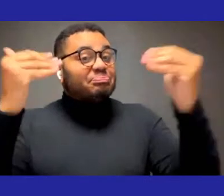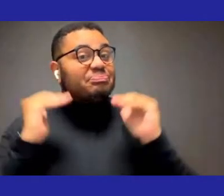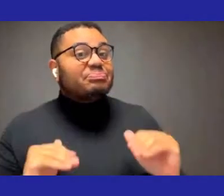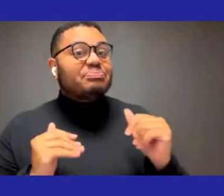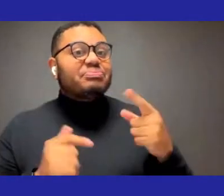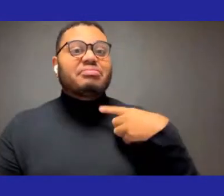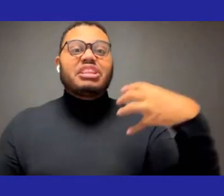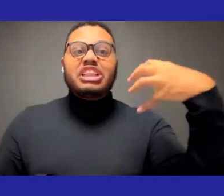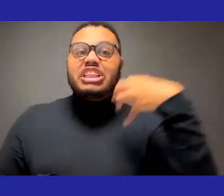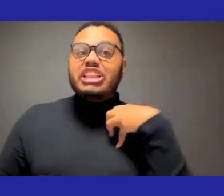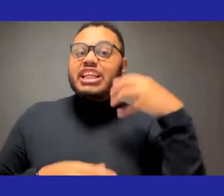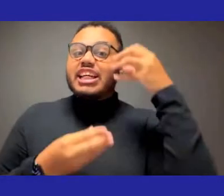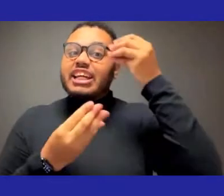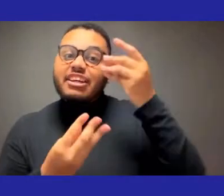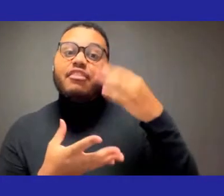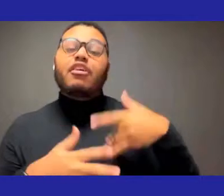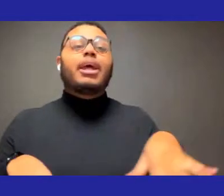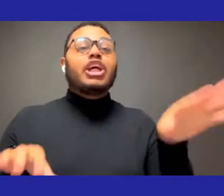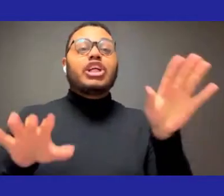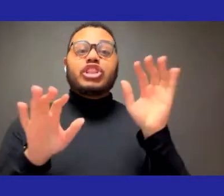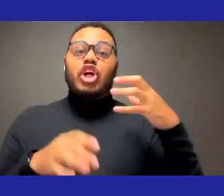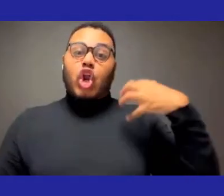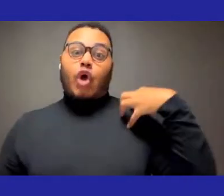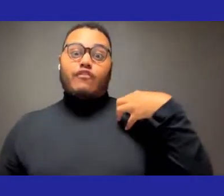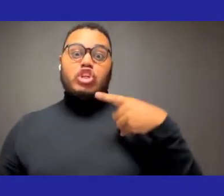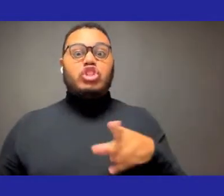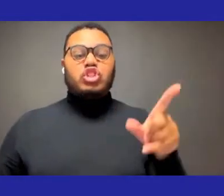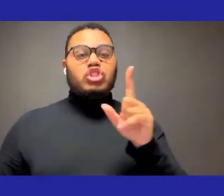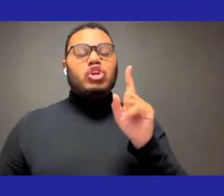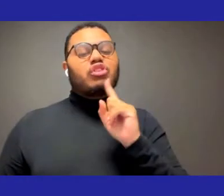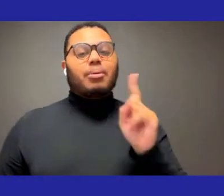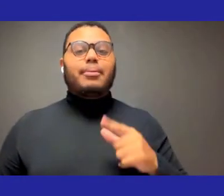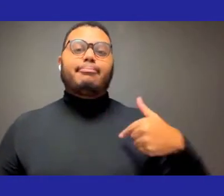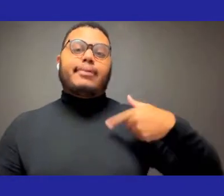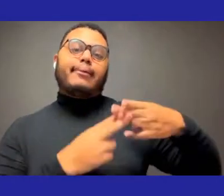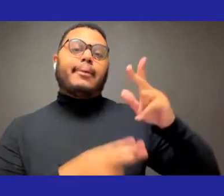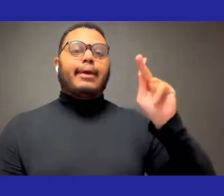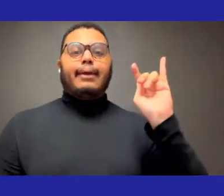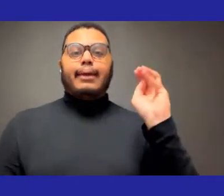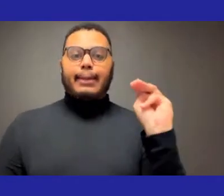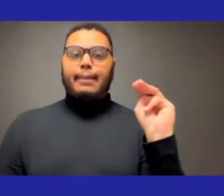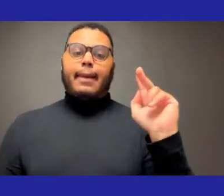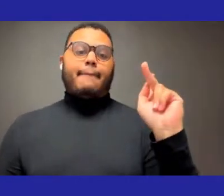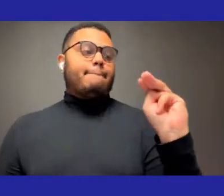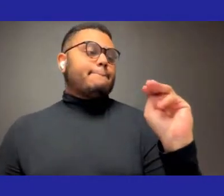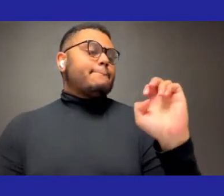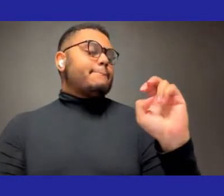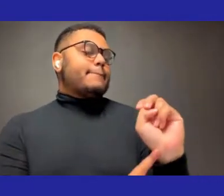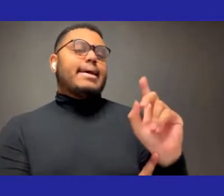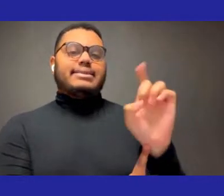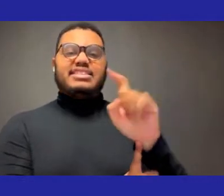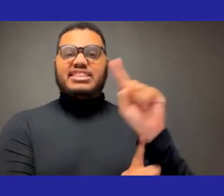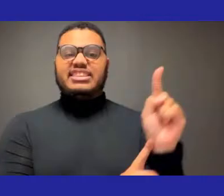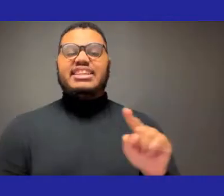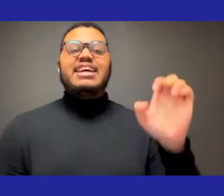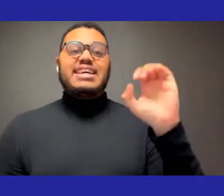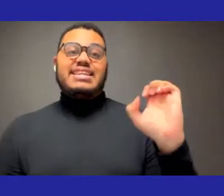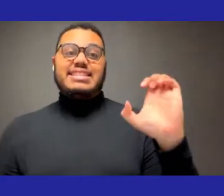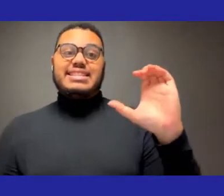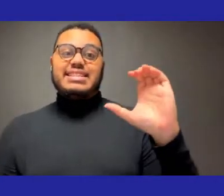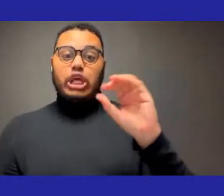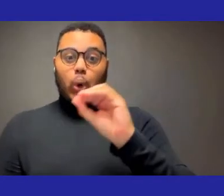Information Officer report. Thank you Mendez. for calling me. I'm Kim Mendez. I'm the CIO for New York City Health and Hospital. I'm joined here with my